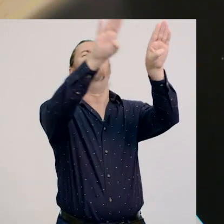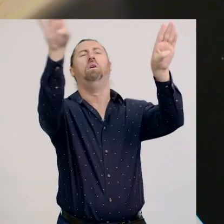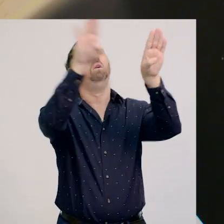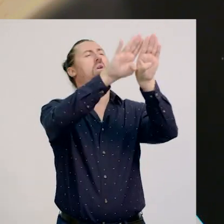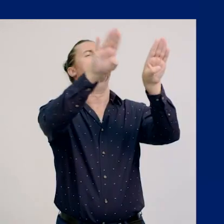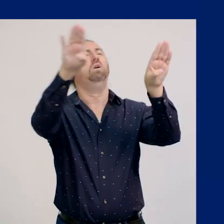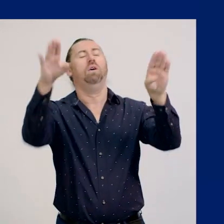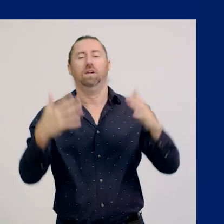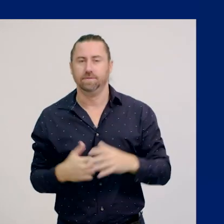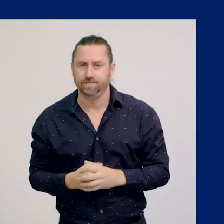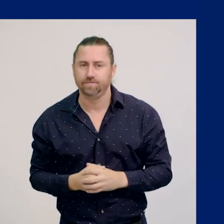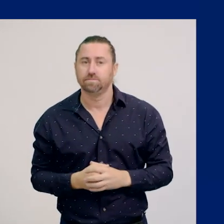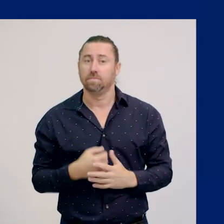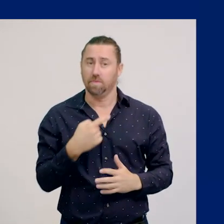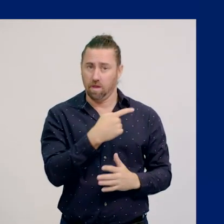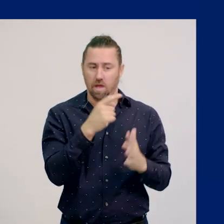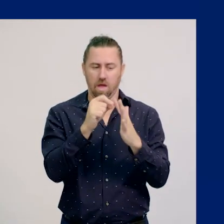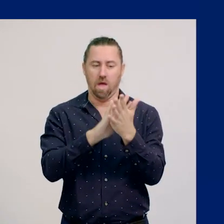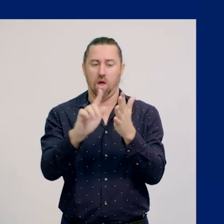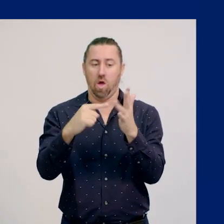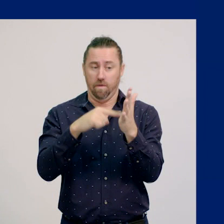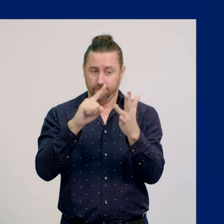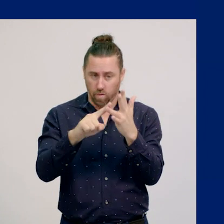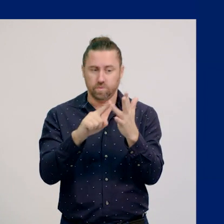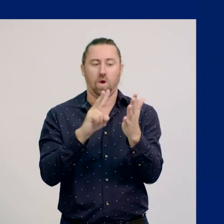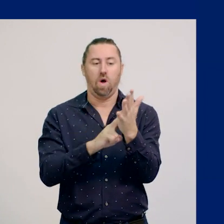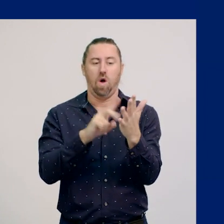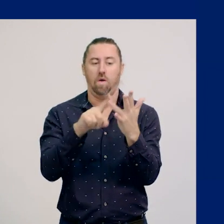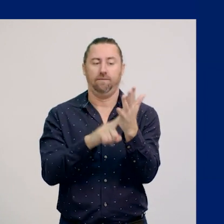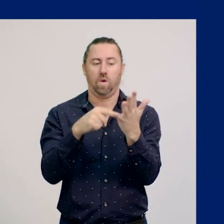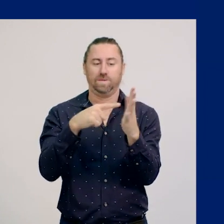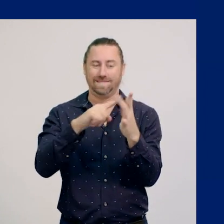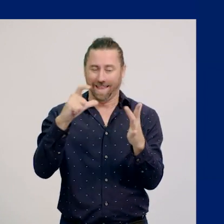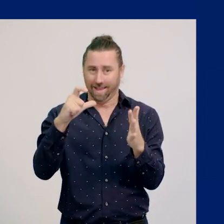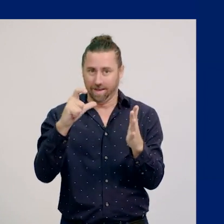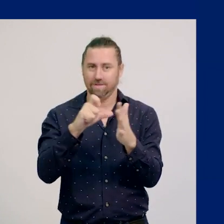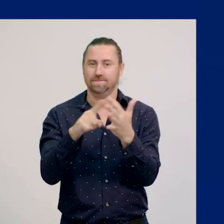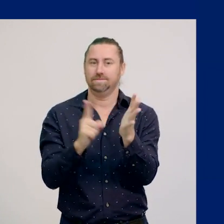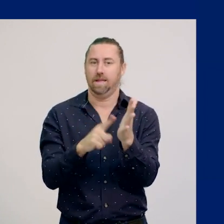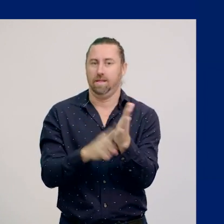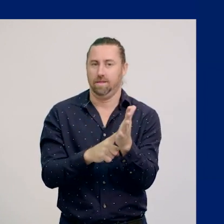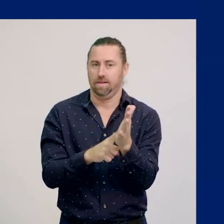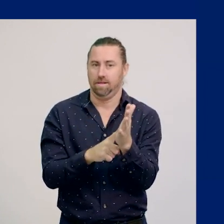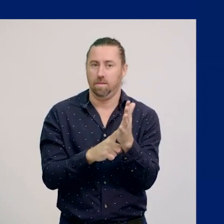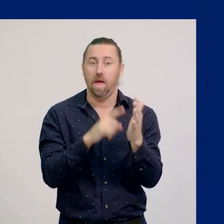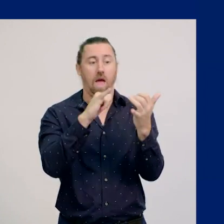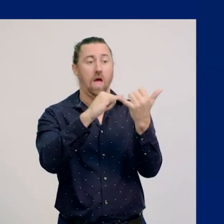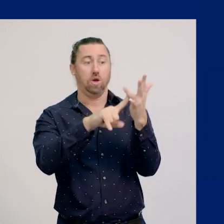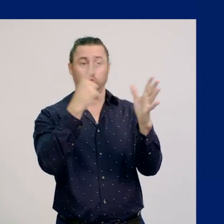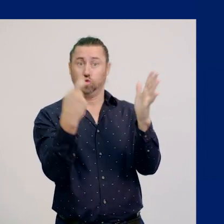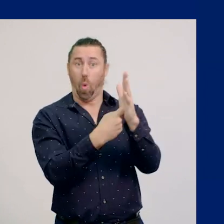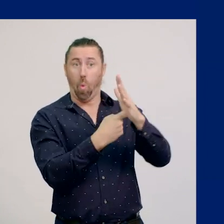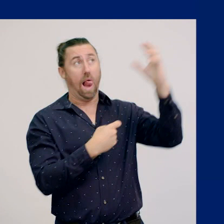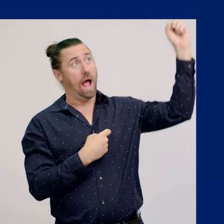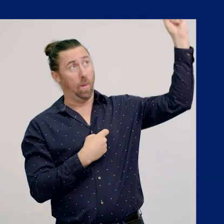shops. Solar panels are known as photovoltaic cells. They convert solar